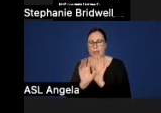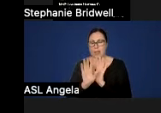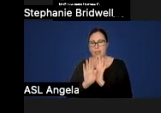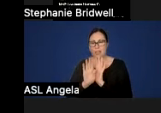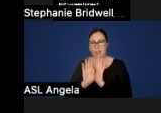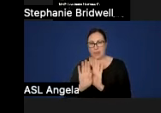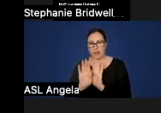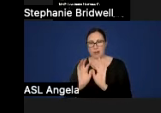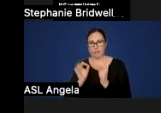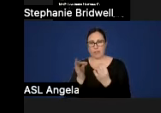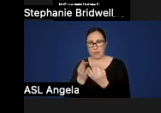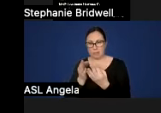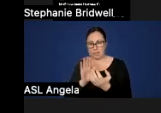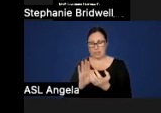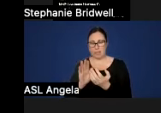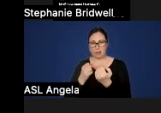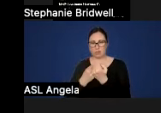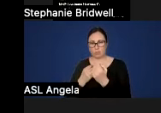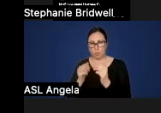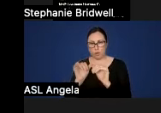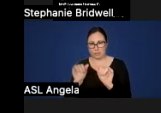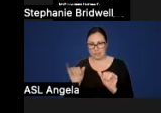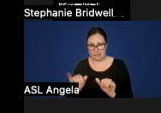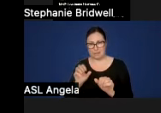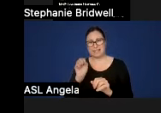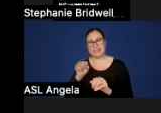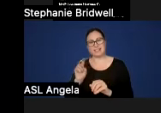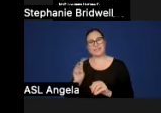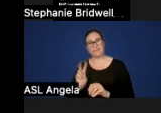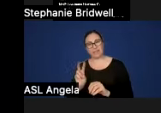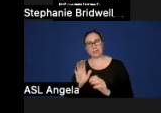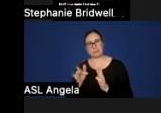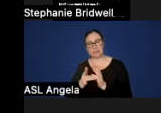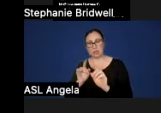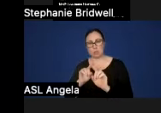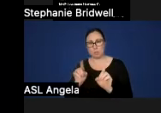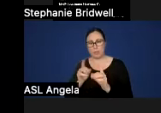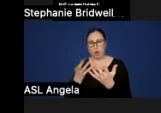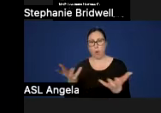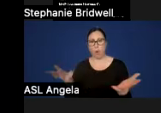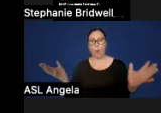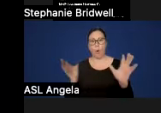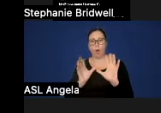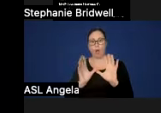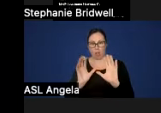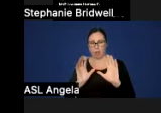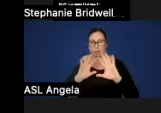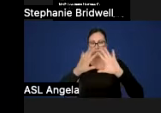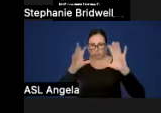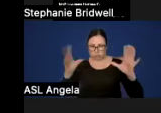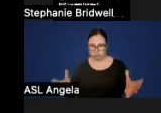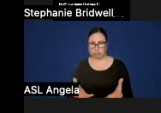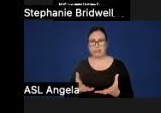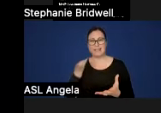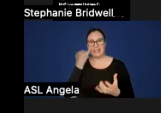centered, but that accountability in the sense of the whole, right? That if I decide for